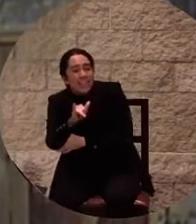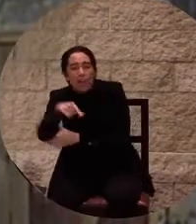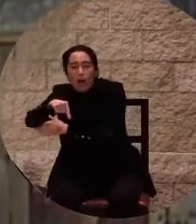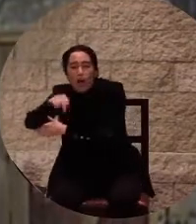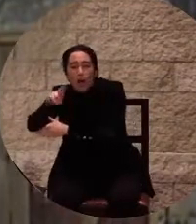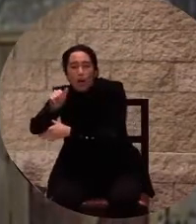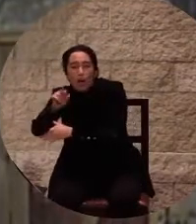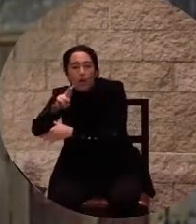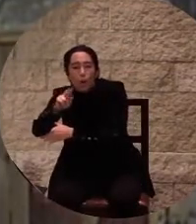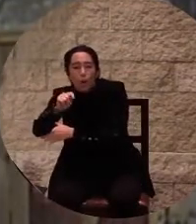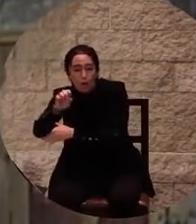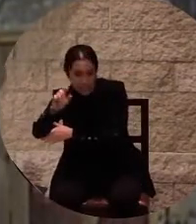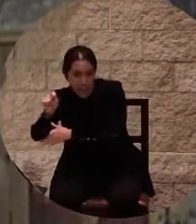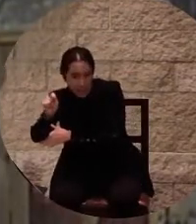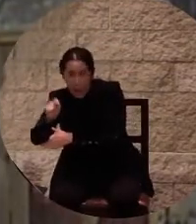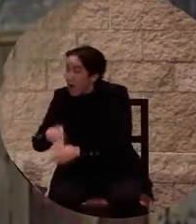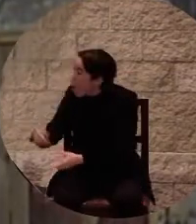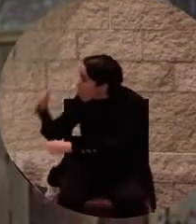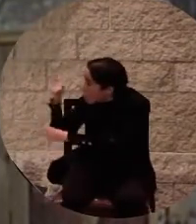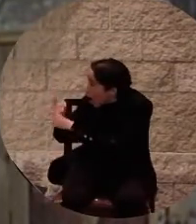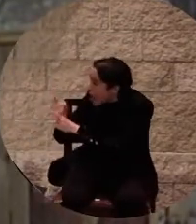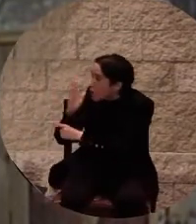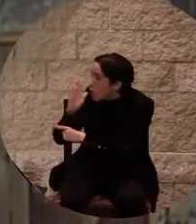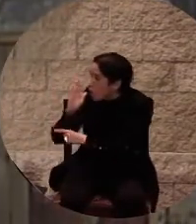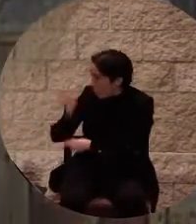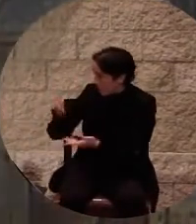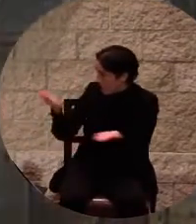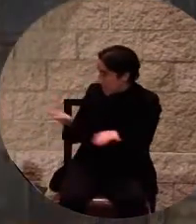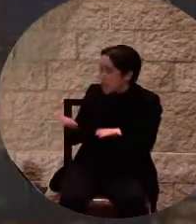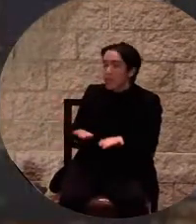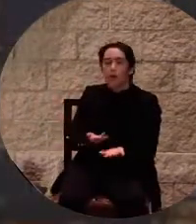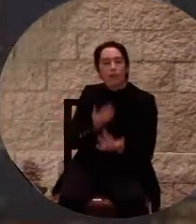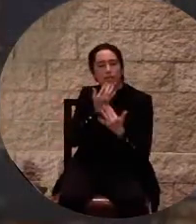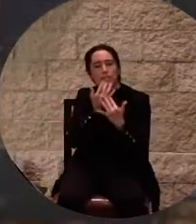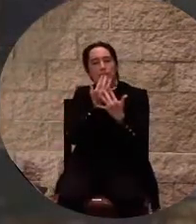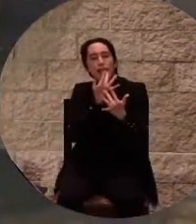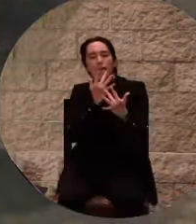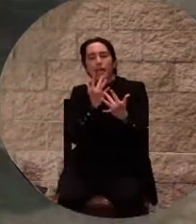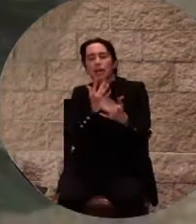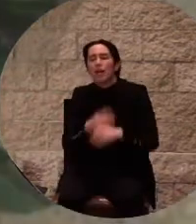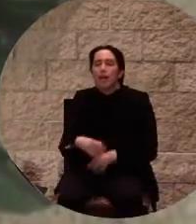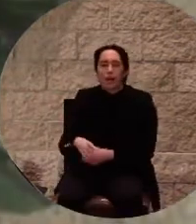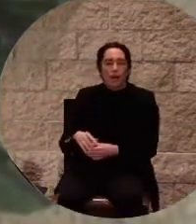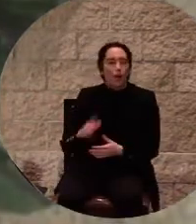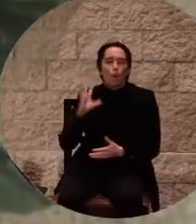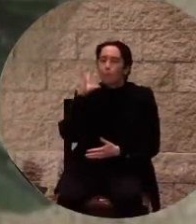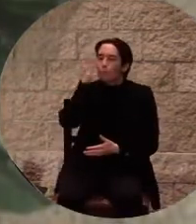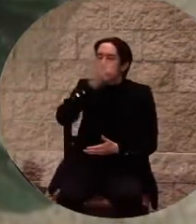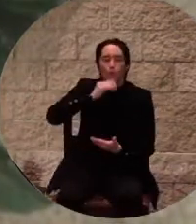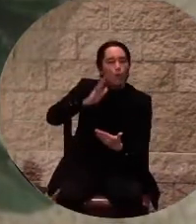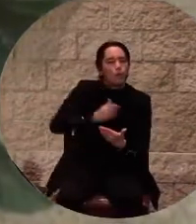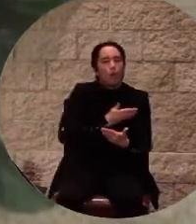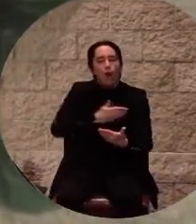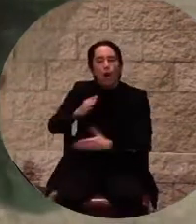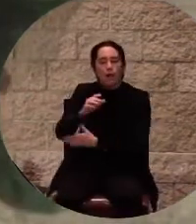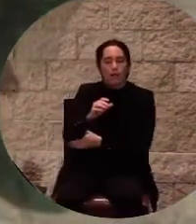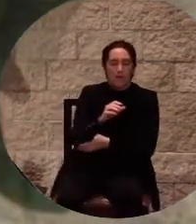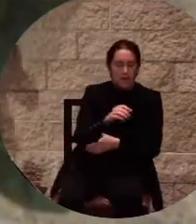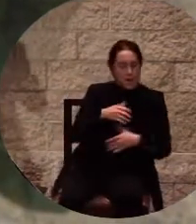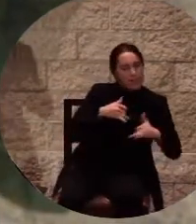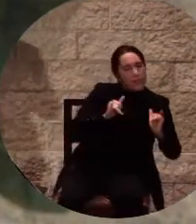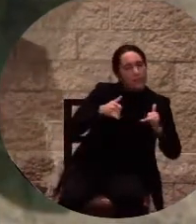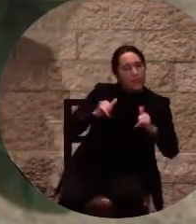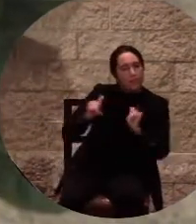going to be here singing a beautiful rendition of Still, Still, Still, which is one of my favorites. You're going to love it. Don't go